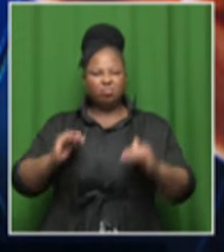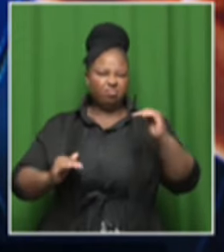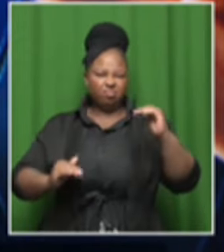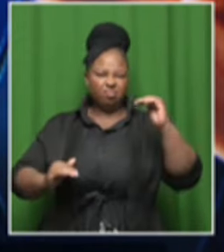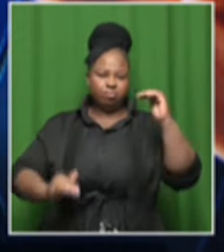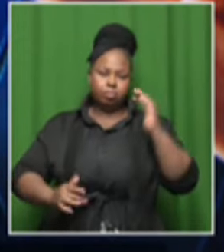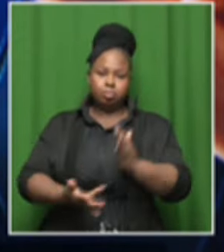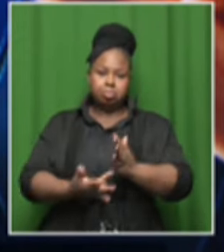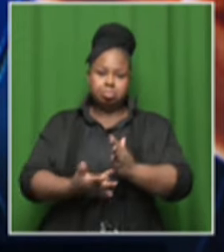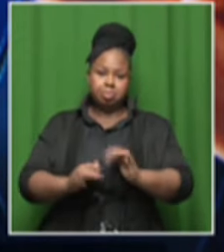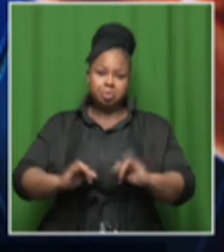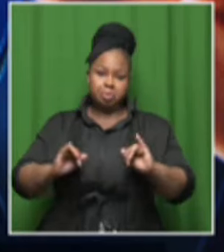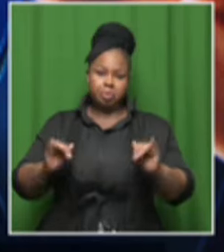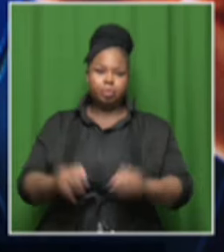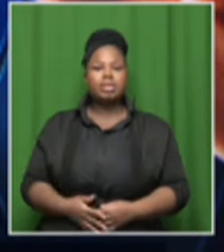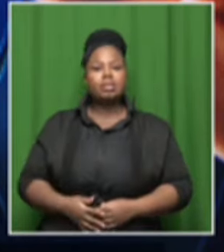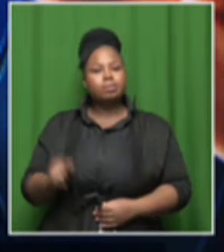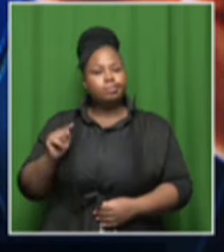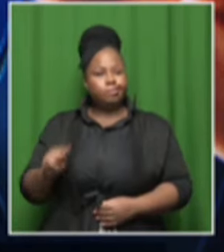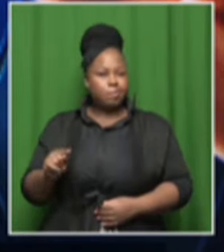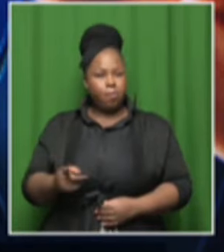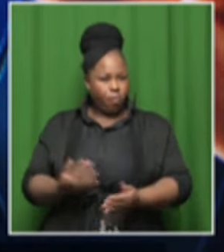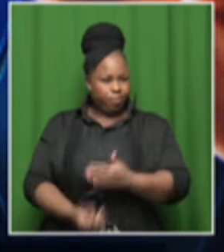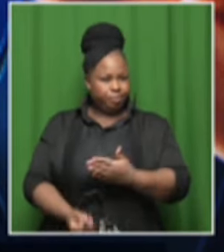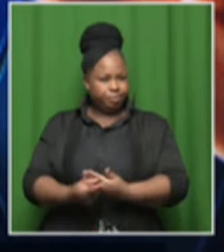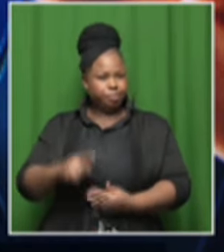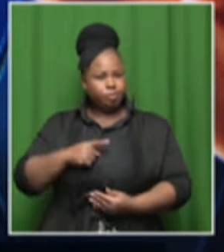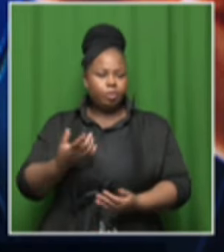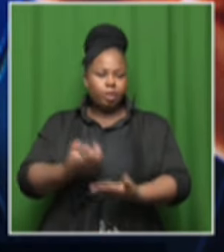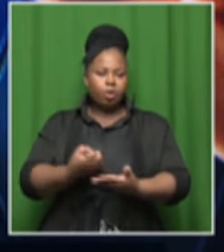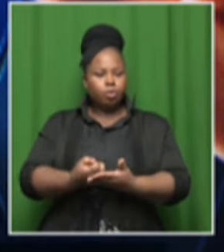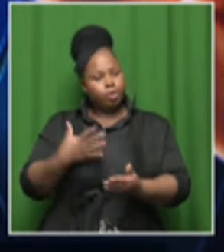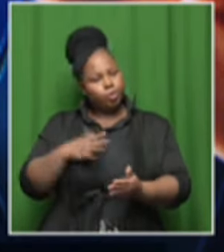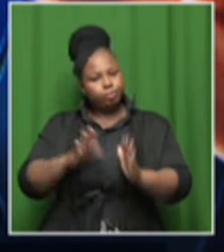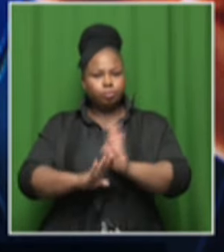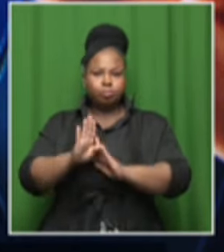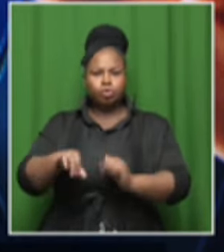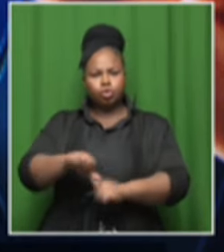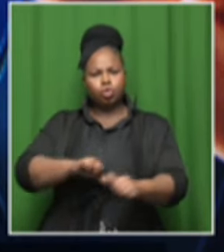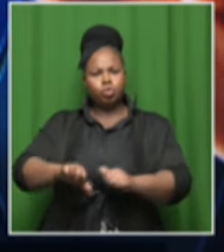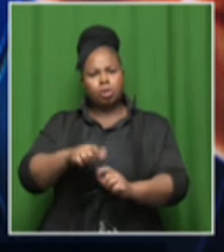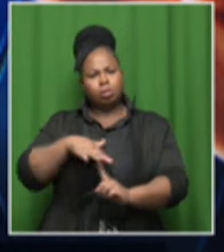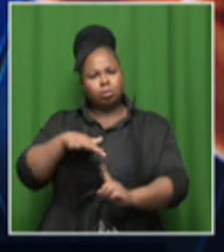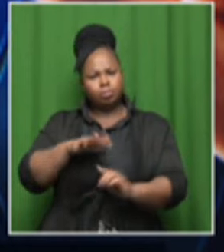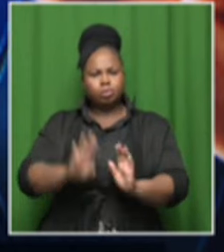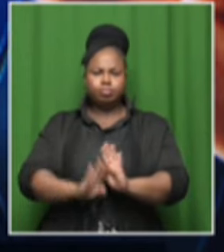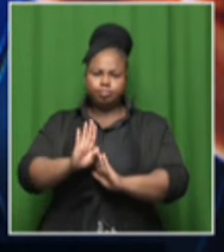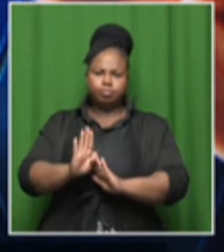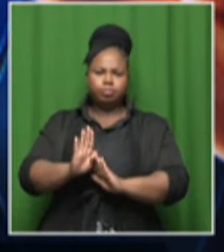and also the digital divide. This comes as we seek ways to drive the economy, improve social conditions, as well as increase our